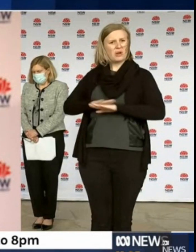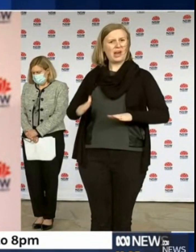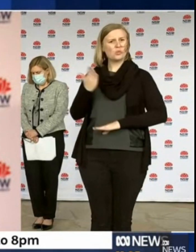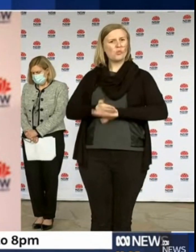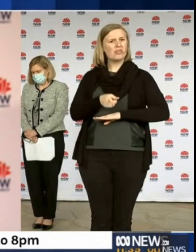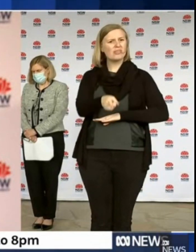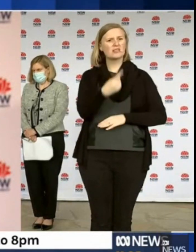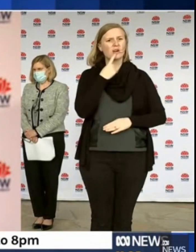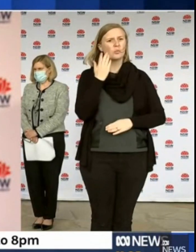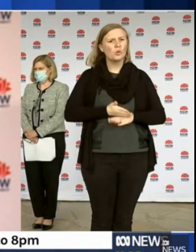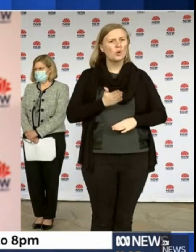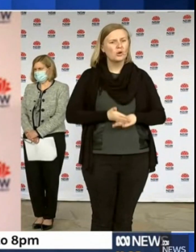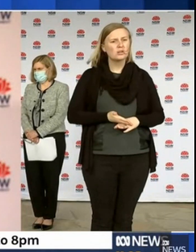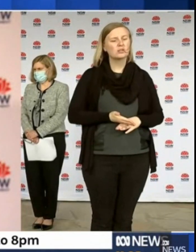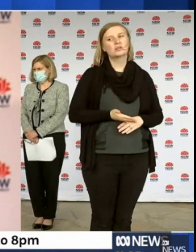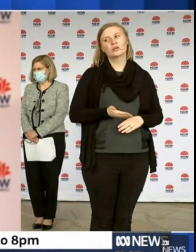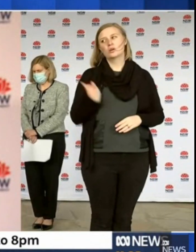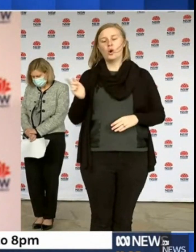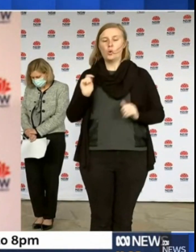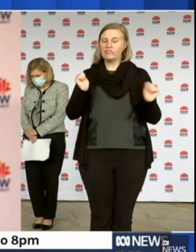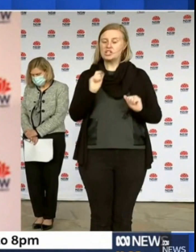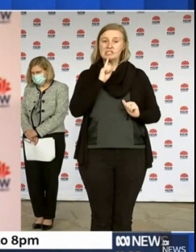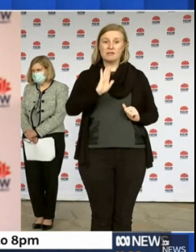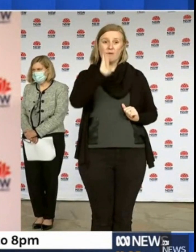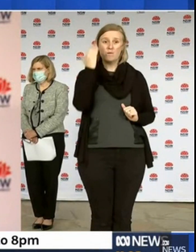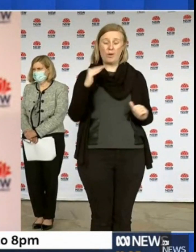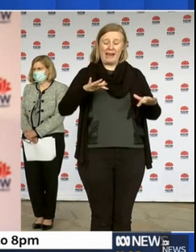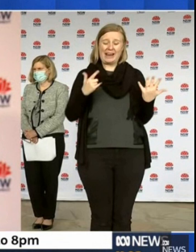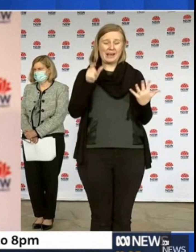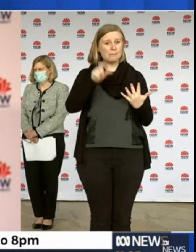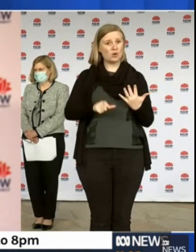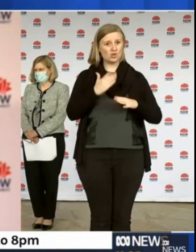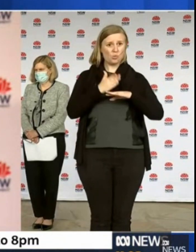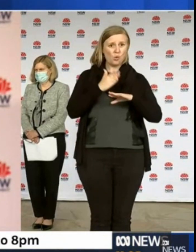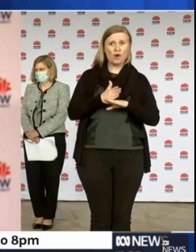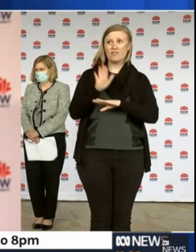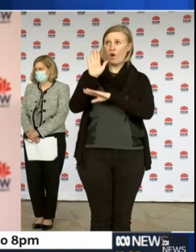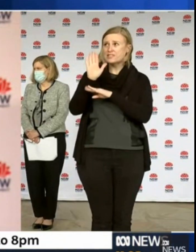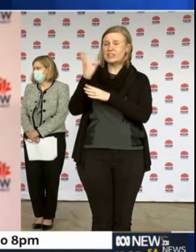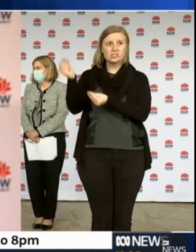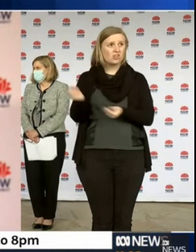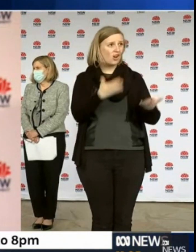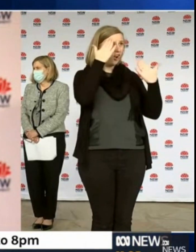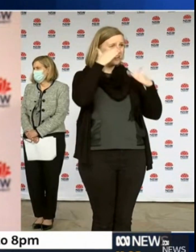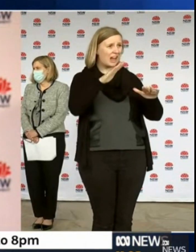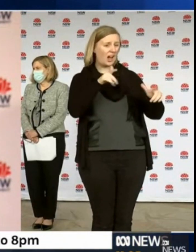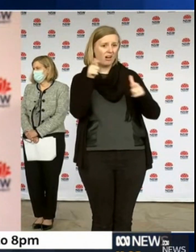every single person in and around the quarantine system has to have the vaccine. We